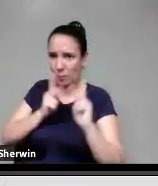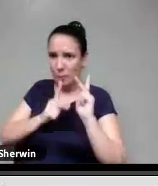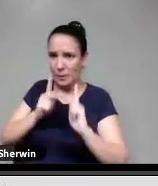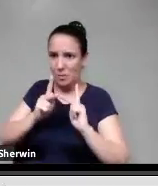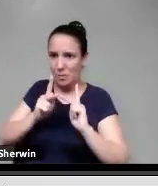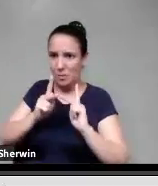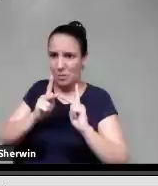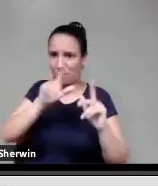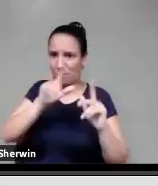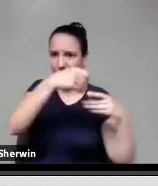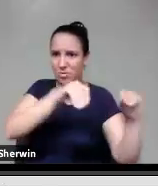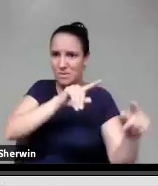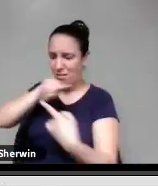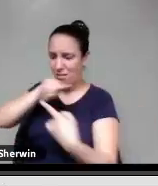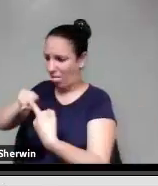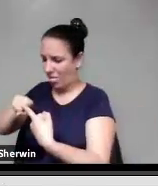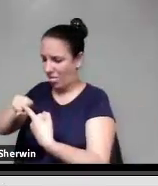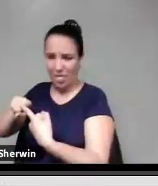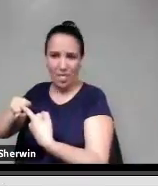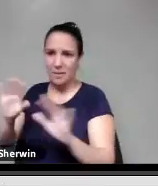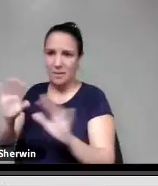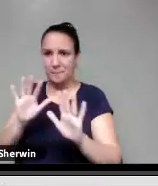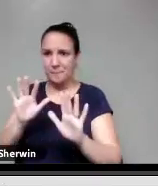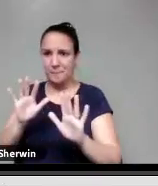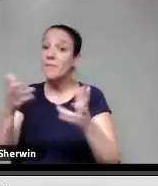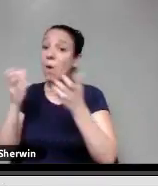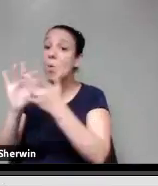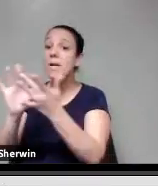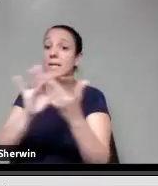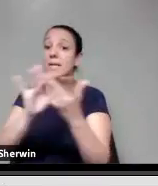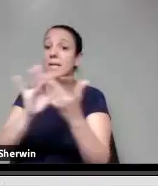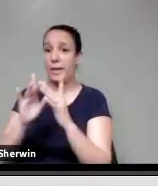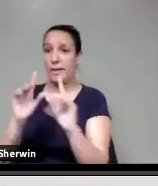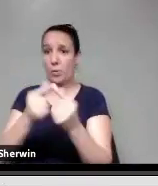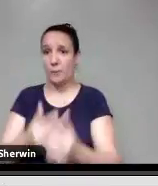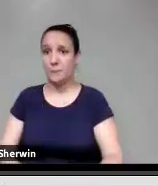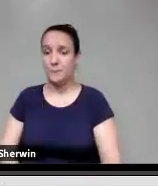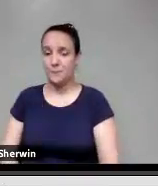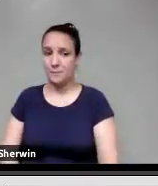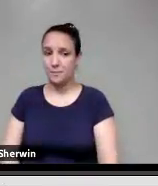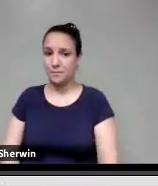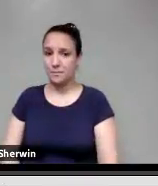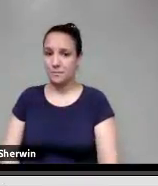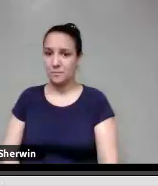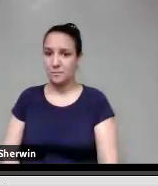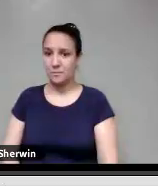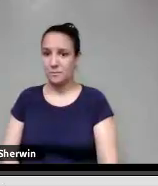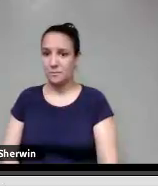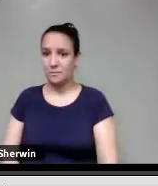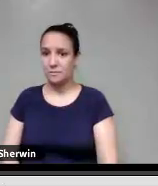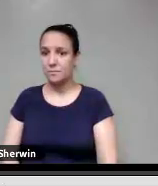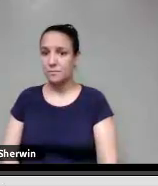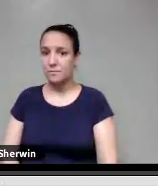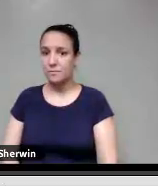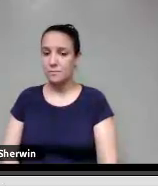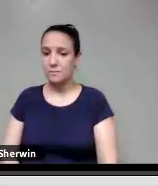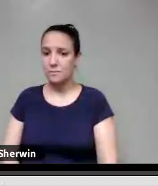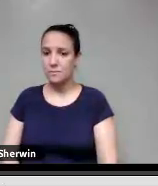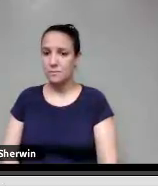So as I said, do some checking. Do you have a Women in Networking group? Do you have a Toastmasters